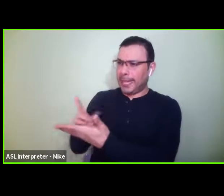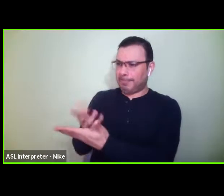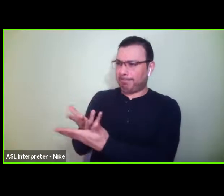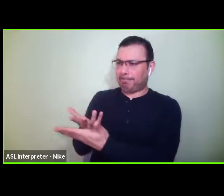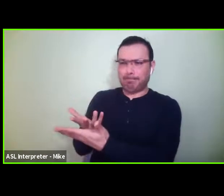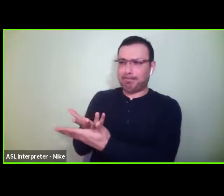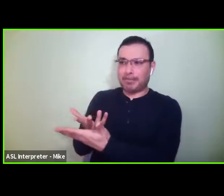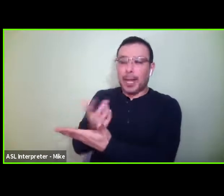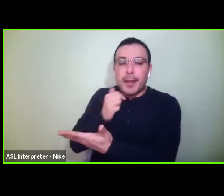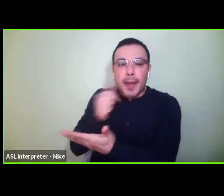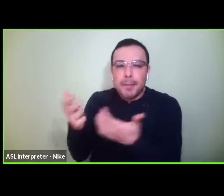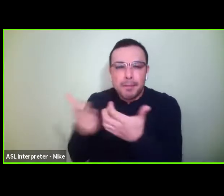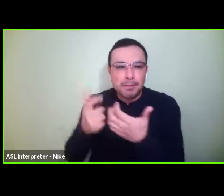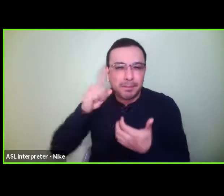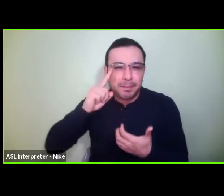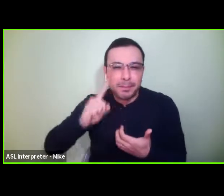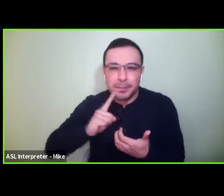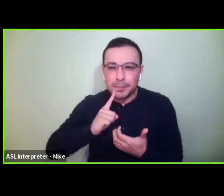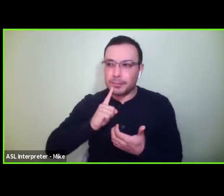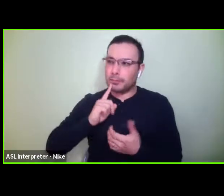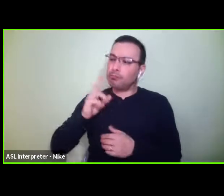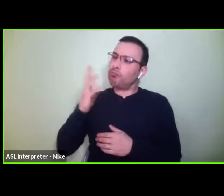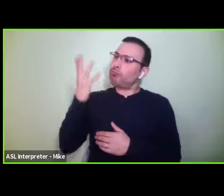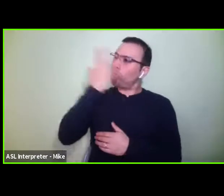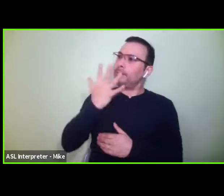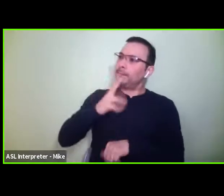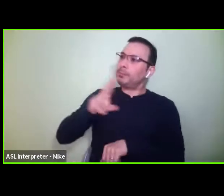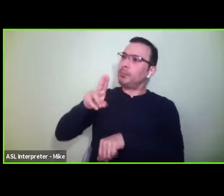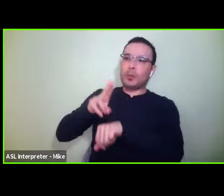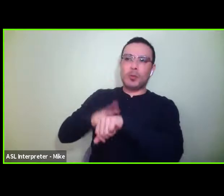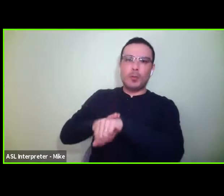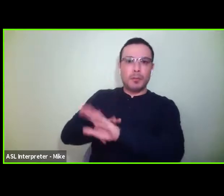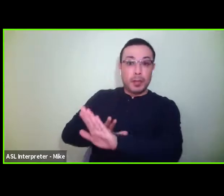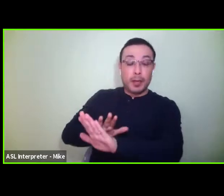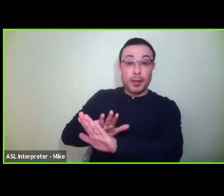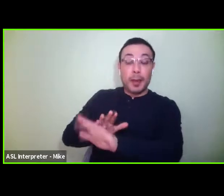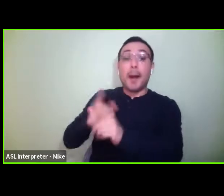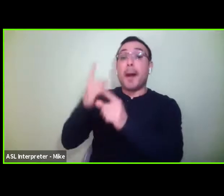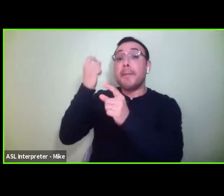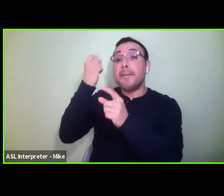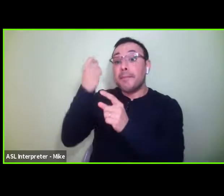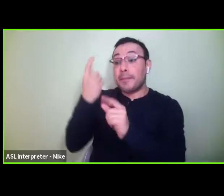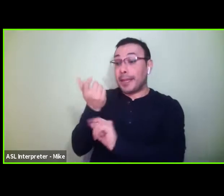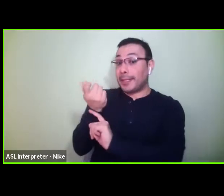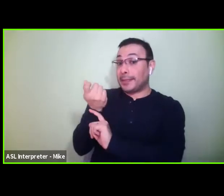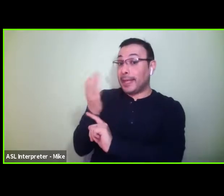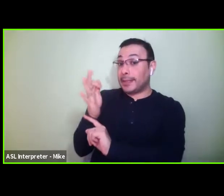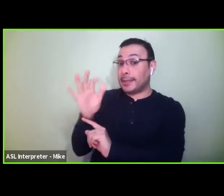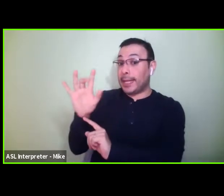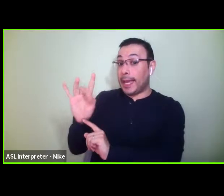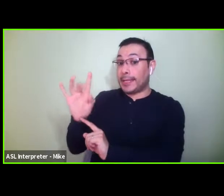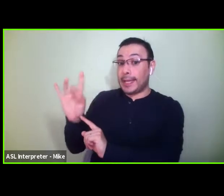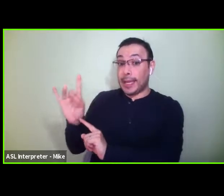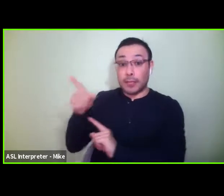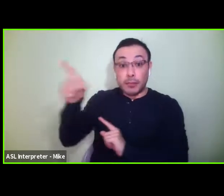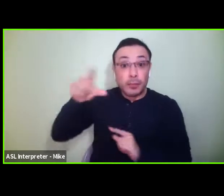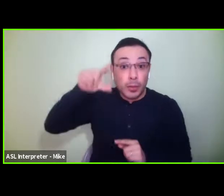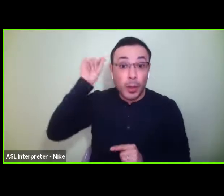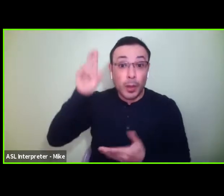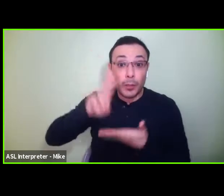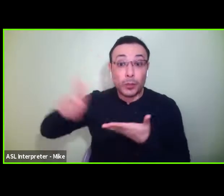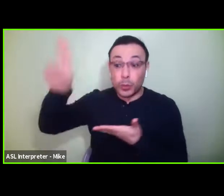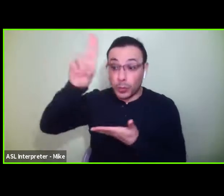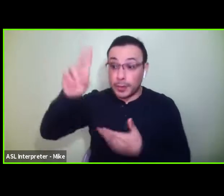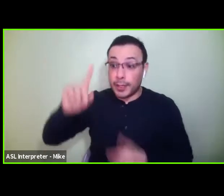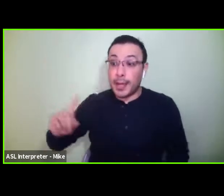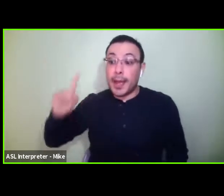by the end of the 20th century, times had changed. In 1988, the Deaf Present Now movement had instilled a deaf